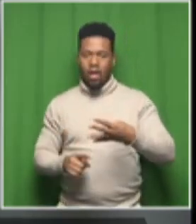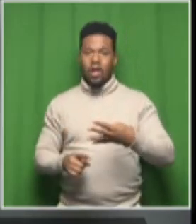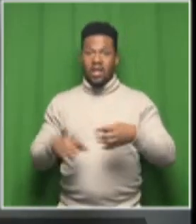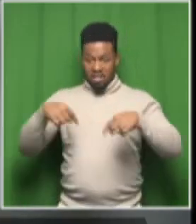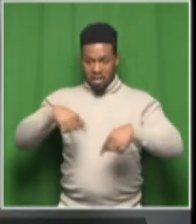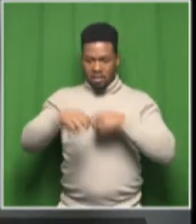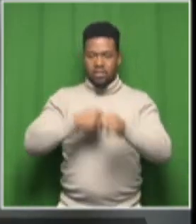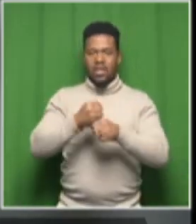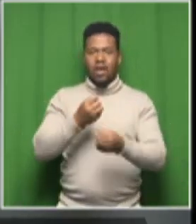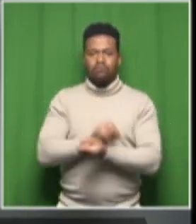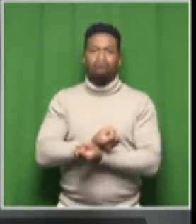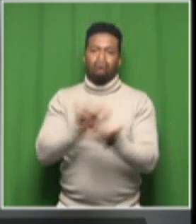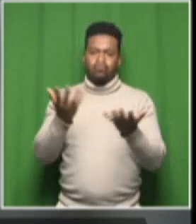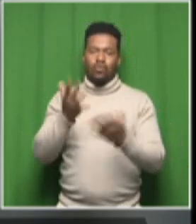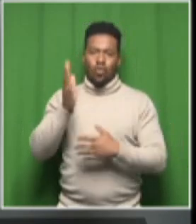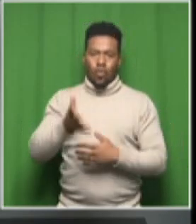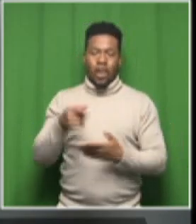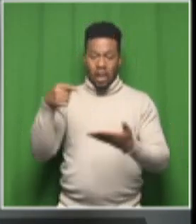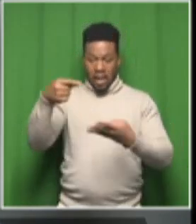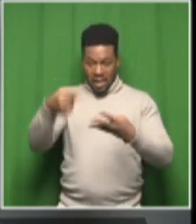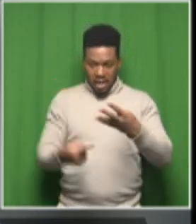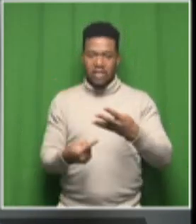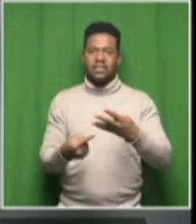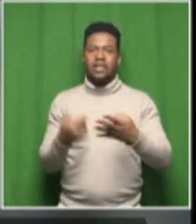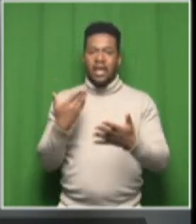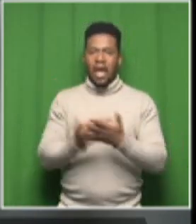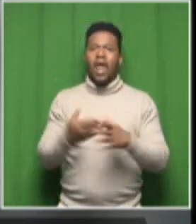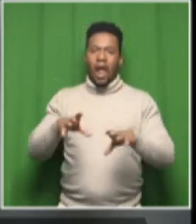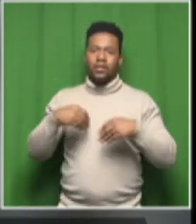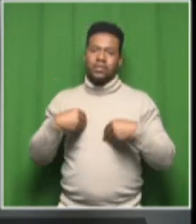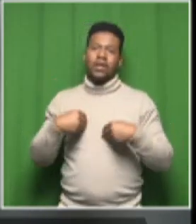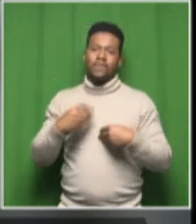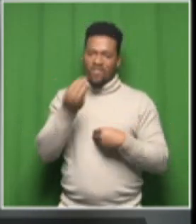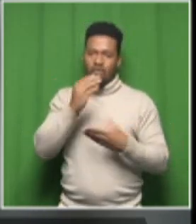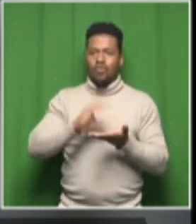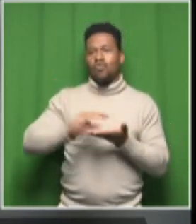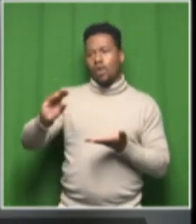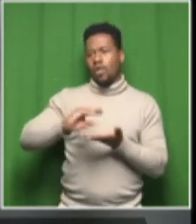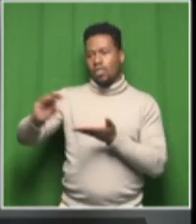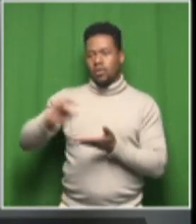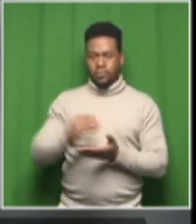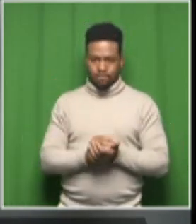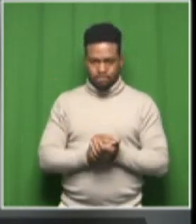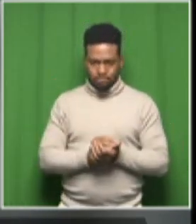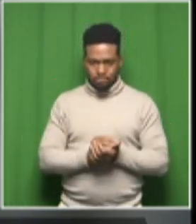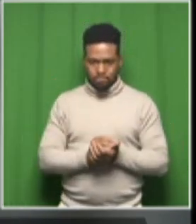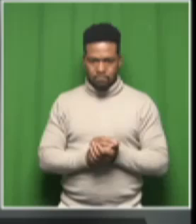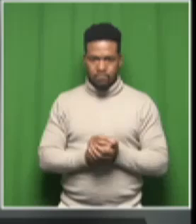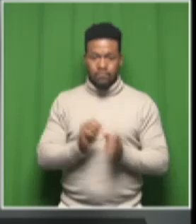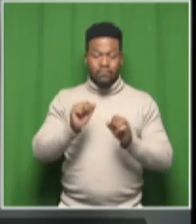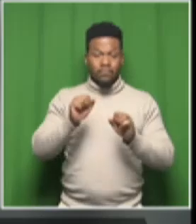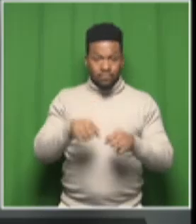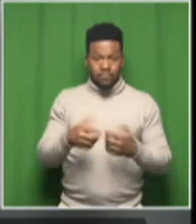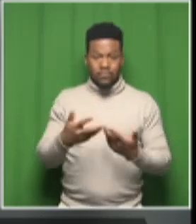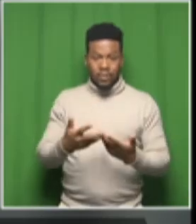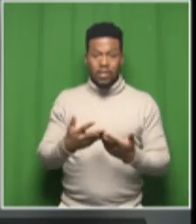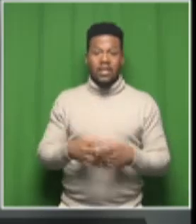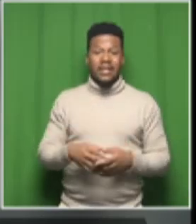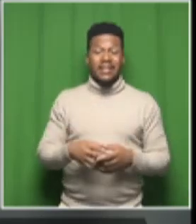will accommodate for food donations. The second limiting factor is that the Consumer Protection Act talks about